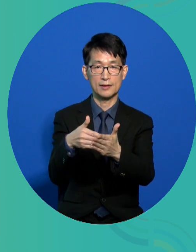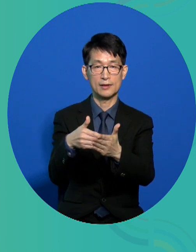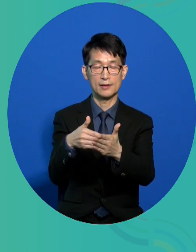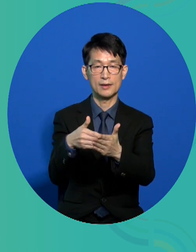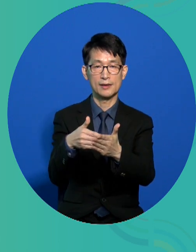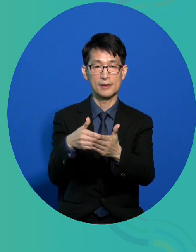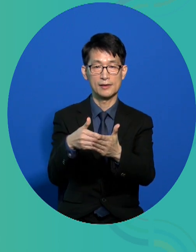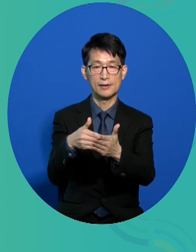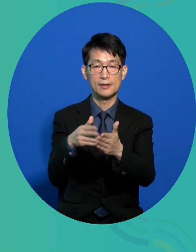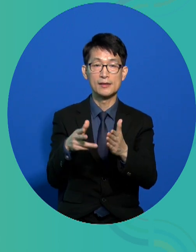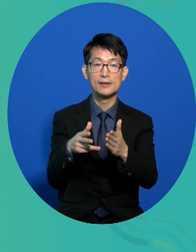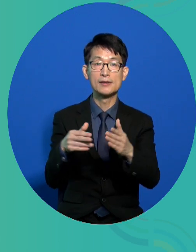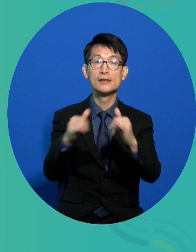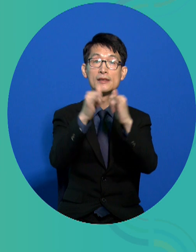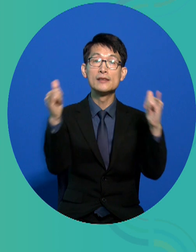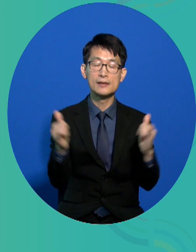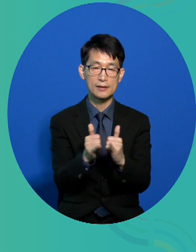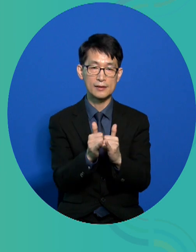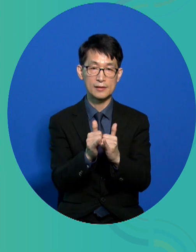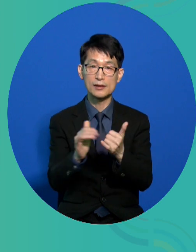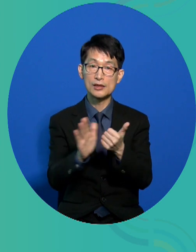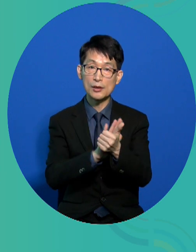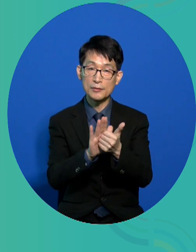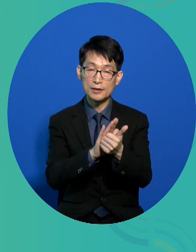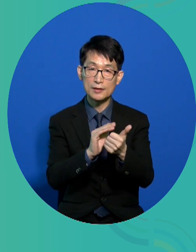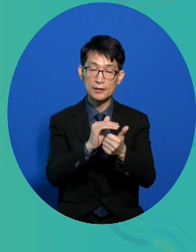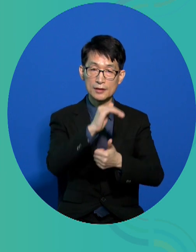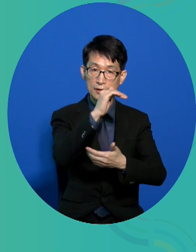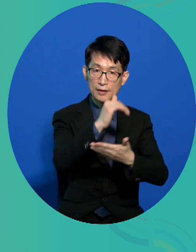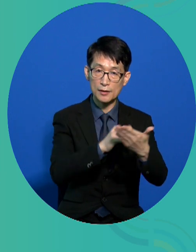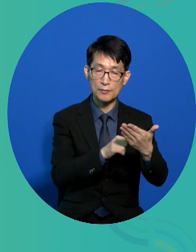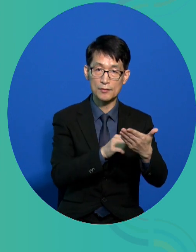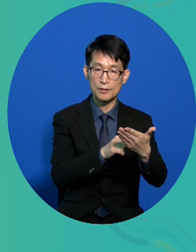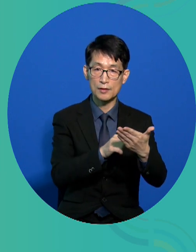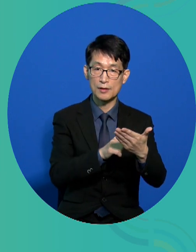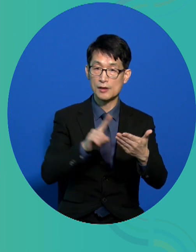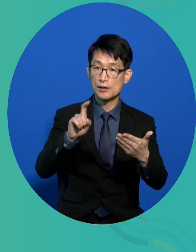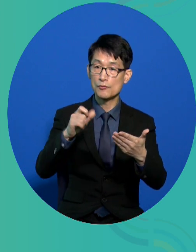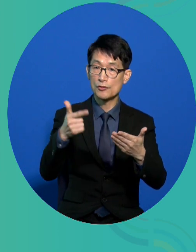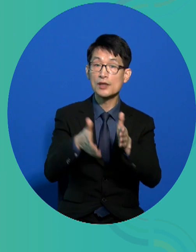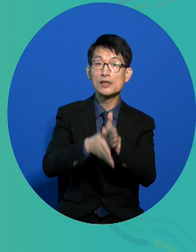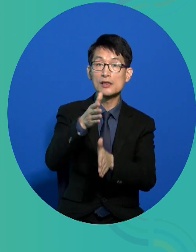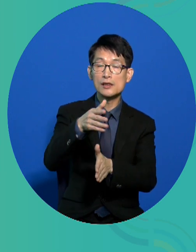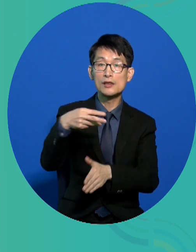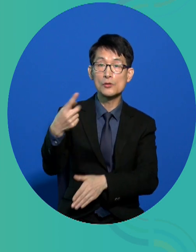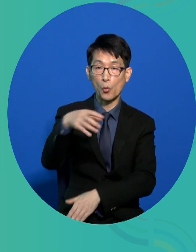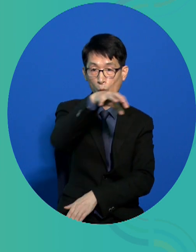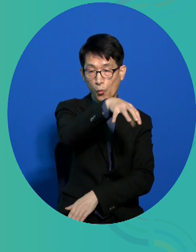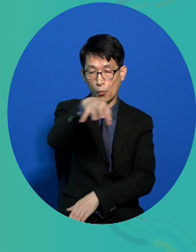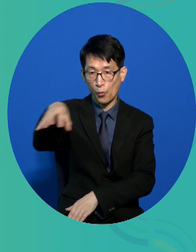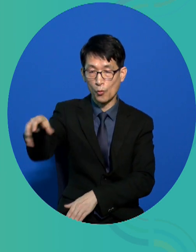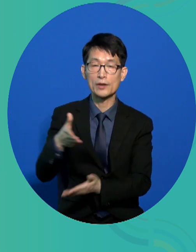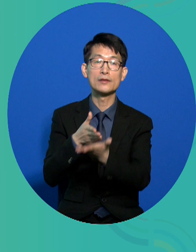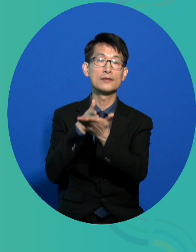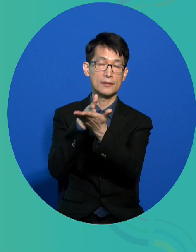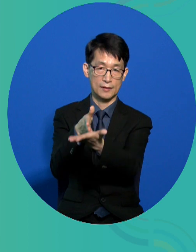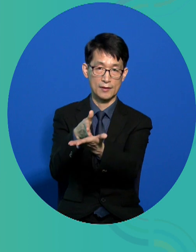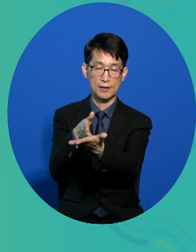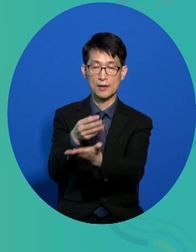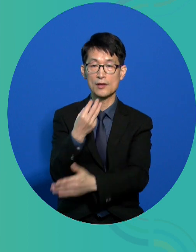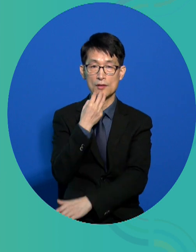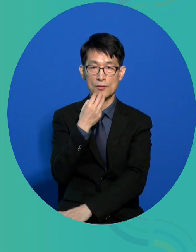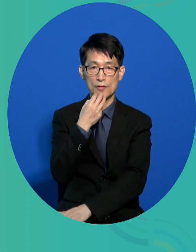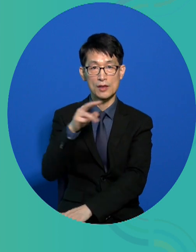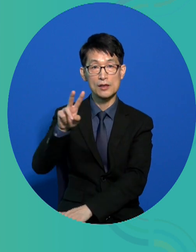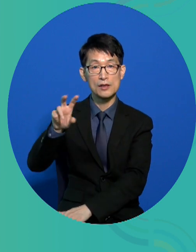from January 2020, we have sent out proposals to